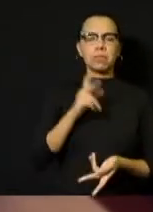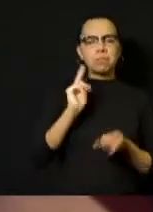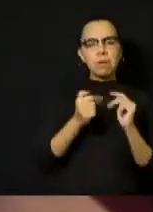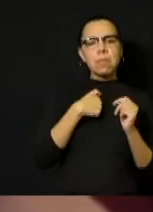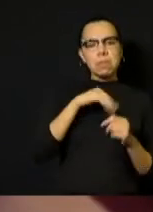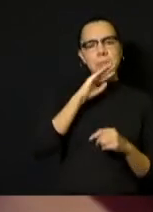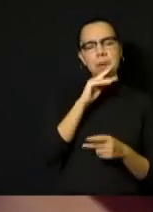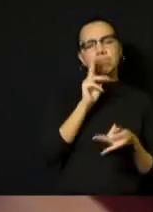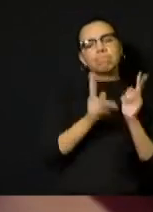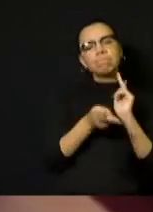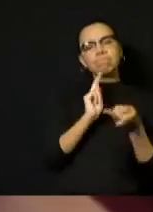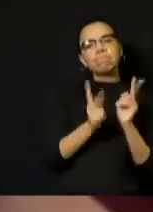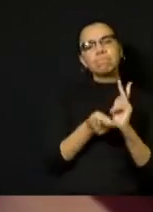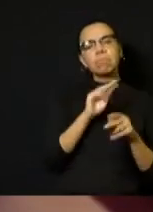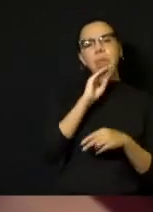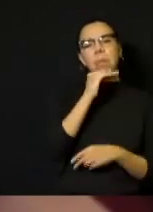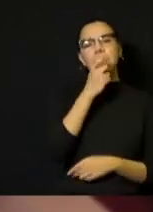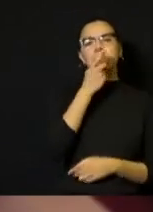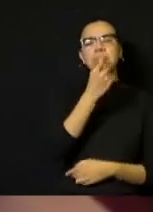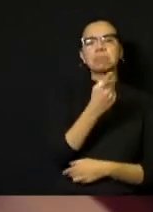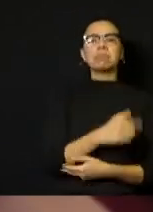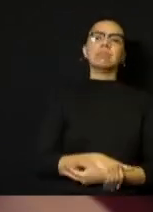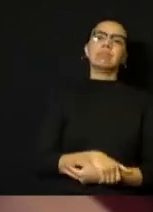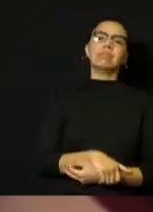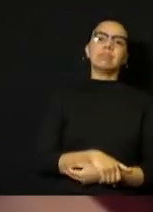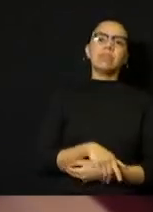I was with my mom.